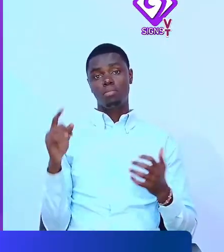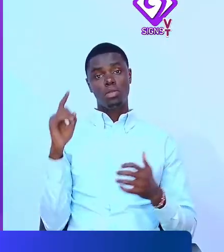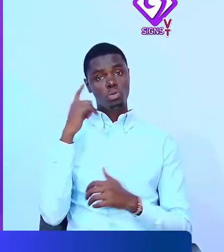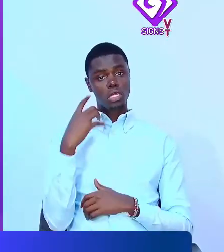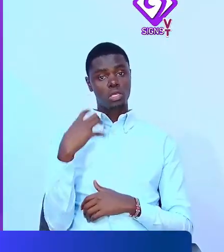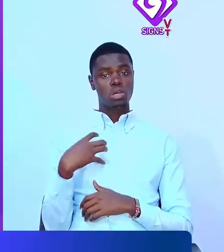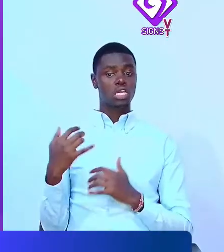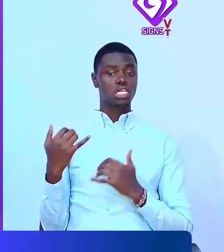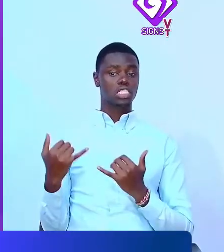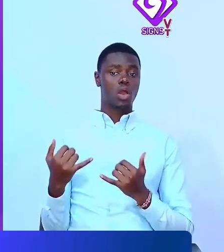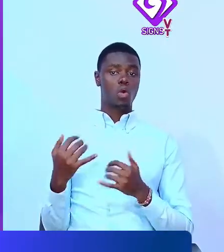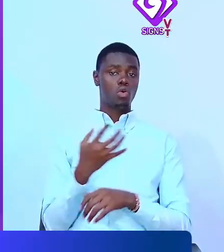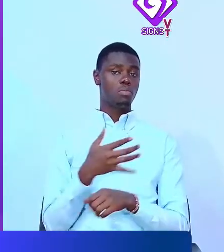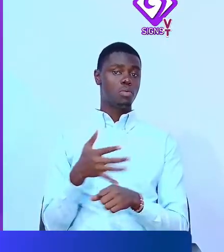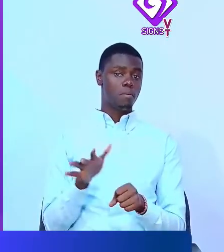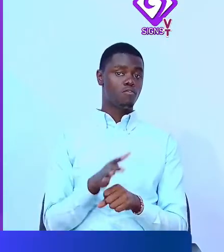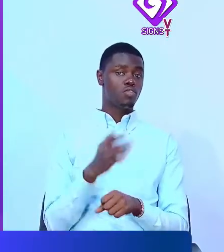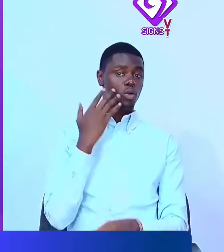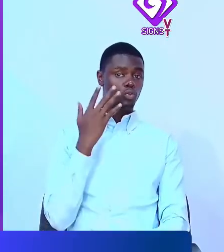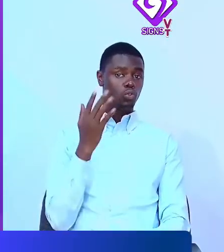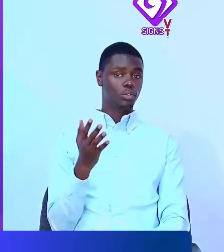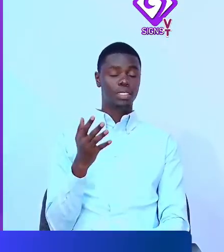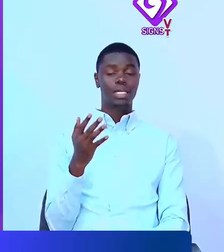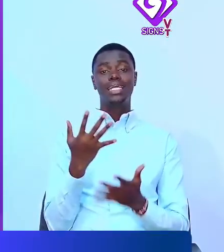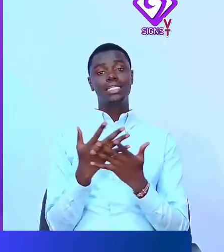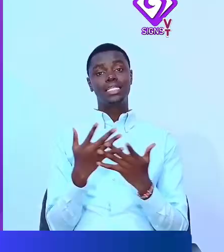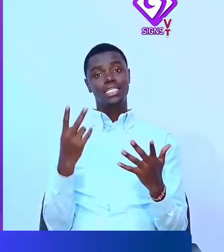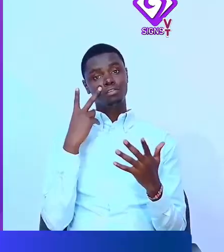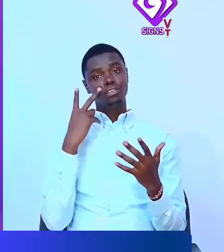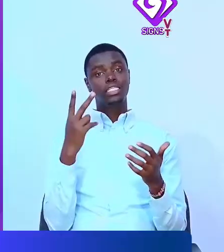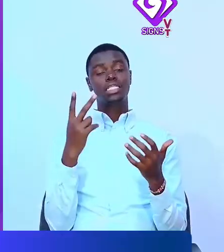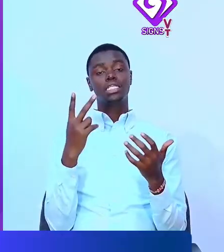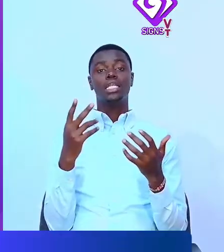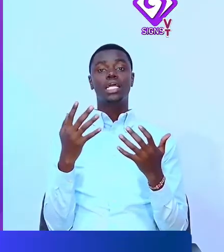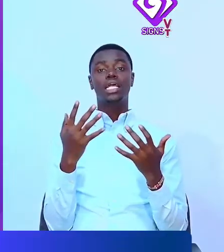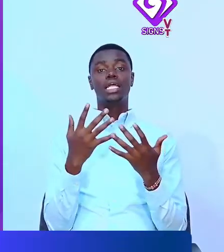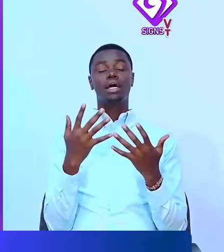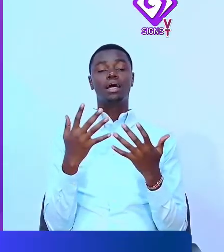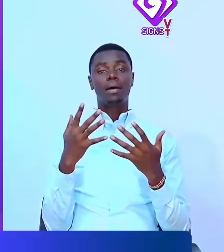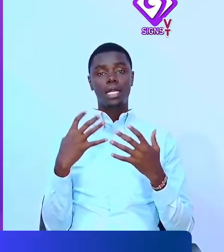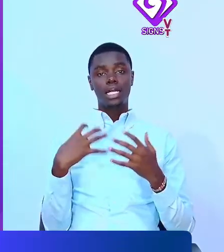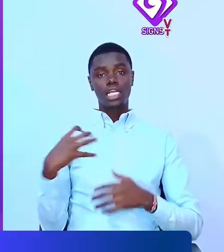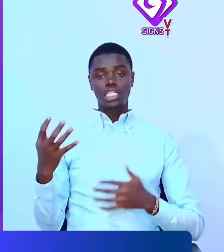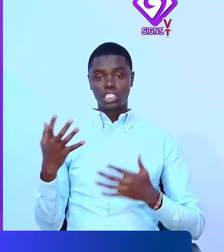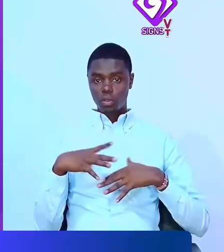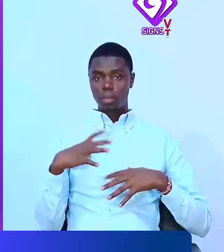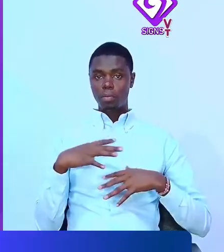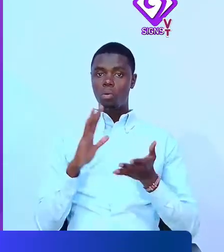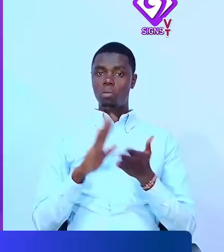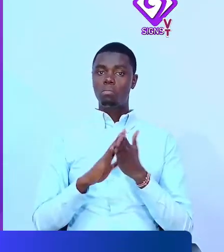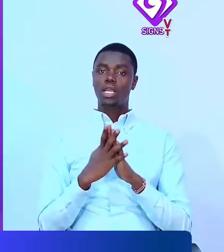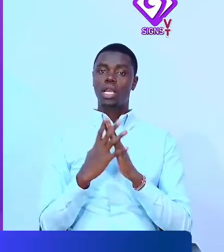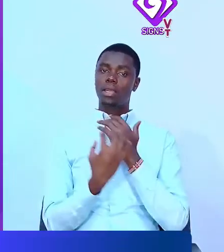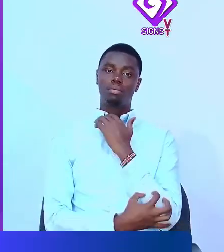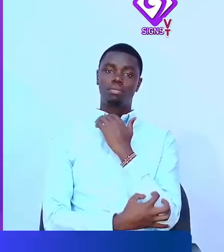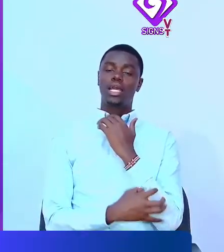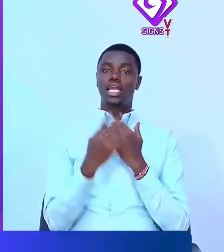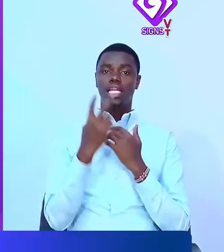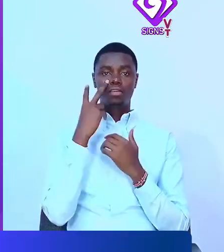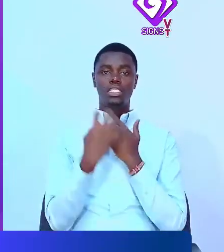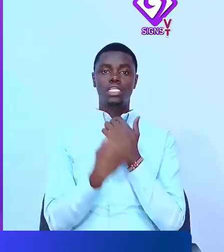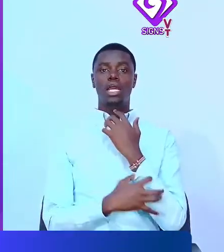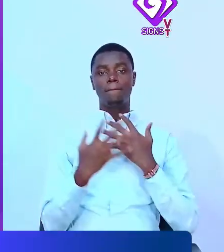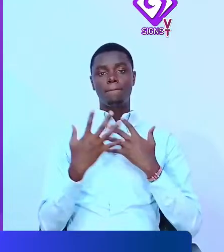very rich now or powerful. You don't know. These things I've seen rich people becoming poor. And I've seen very poor people becoming very rich. No